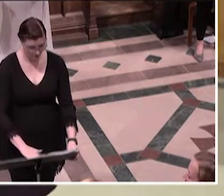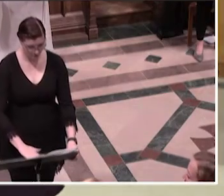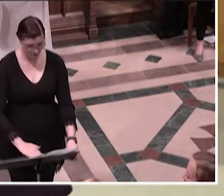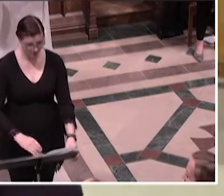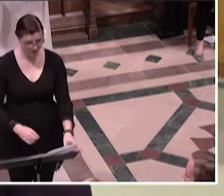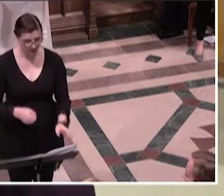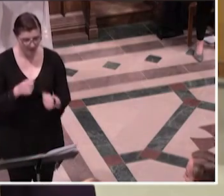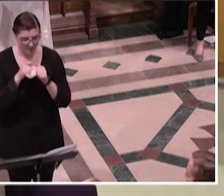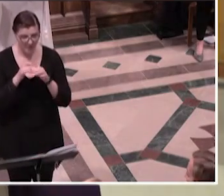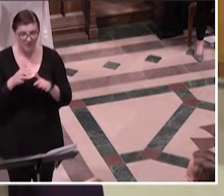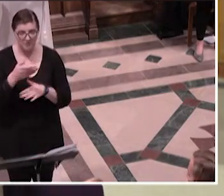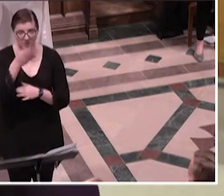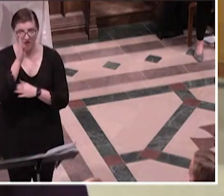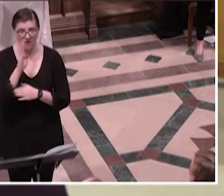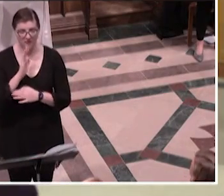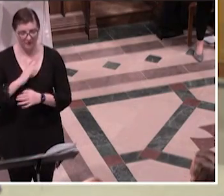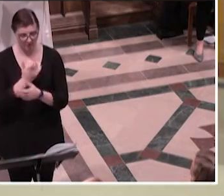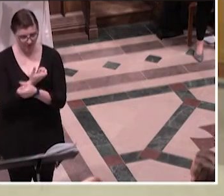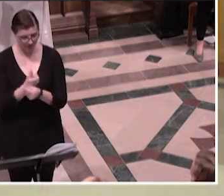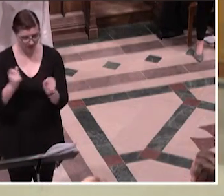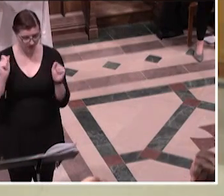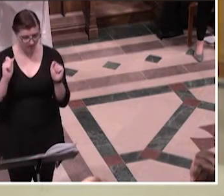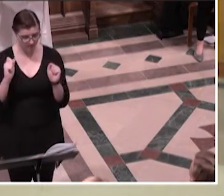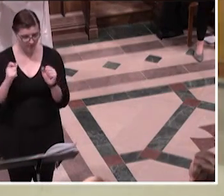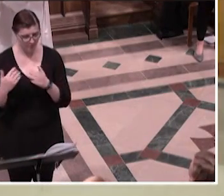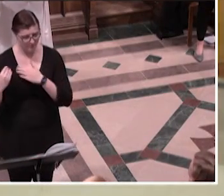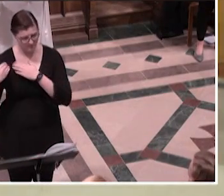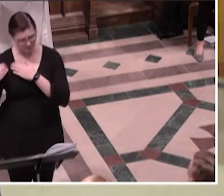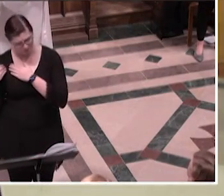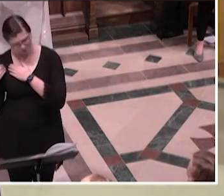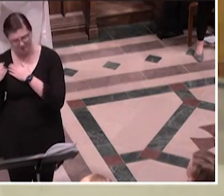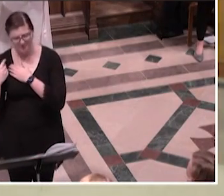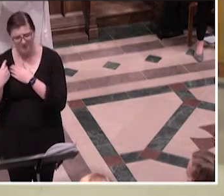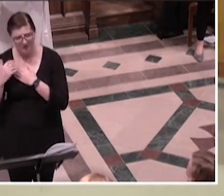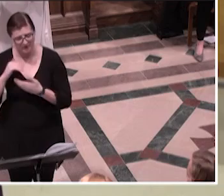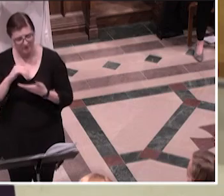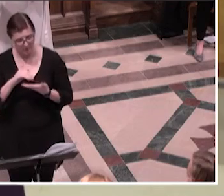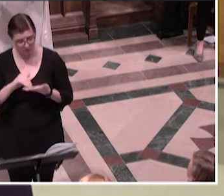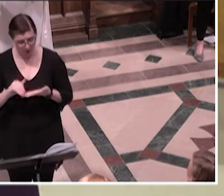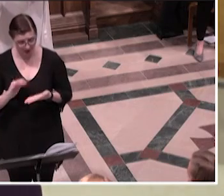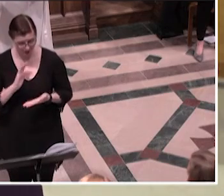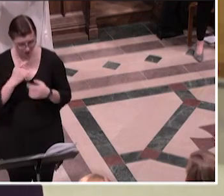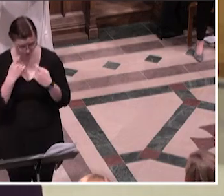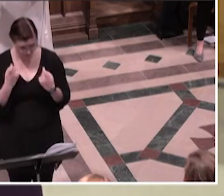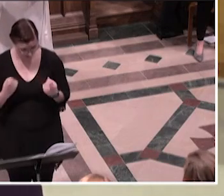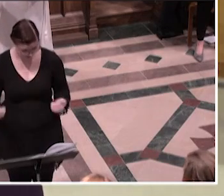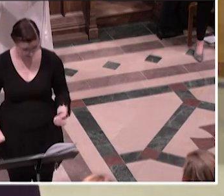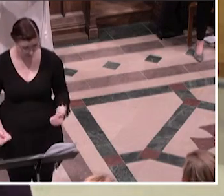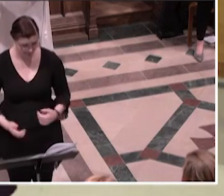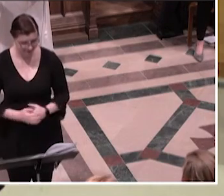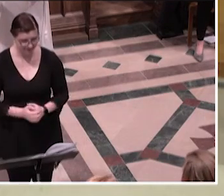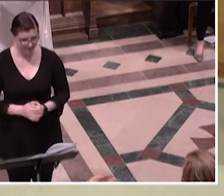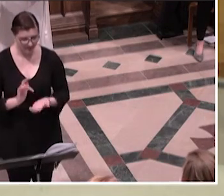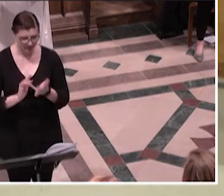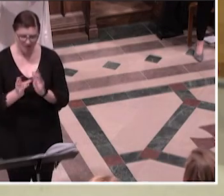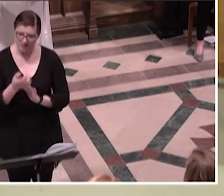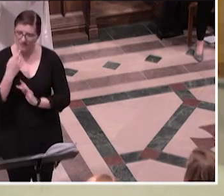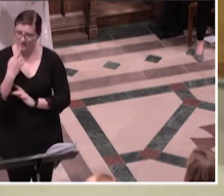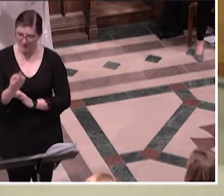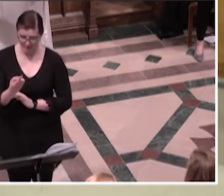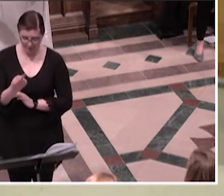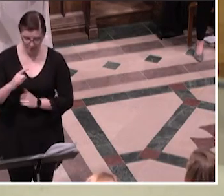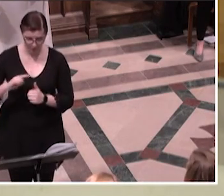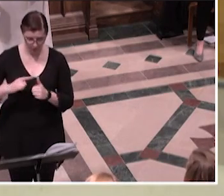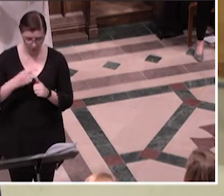Blessed be the God of our salvation. Who bears our burdens and forgives our sins. Jesus said,